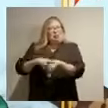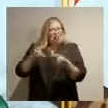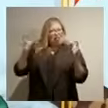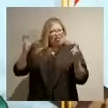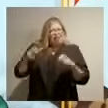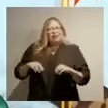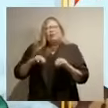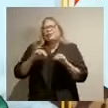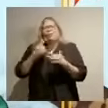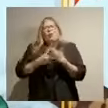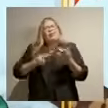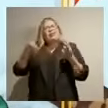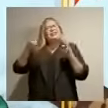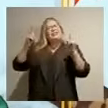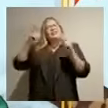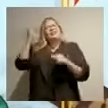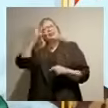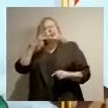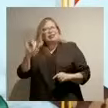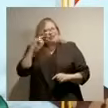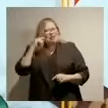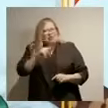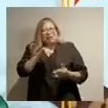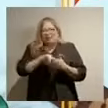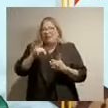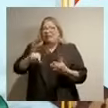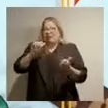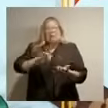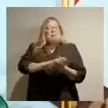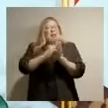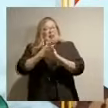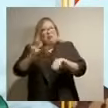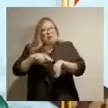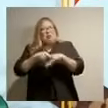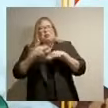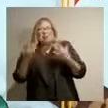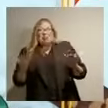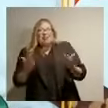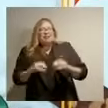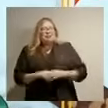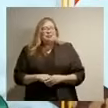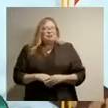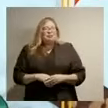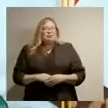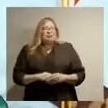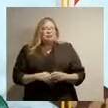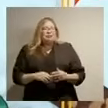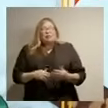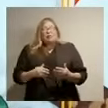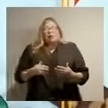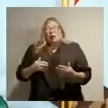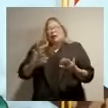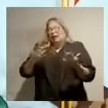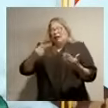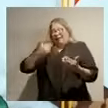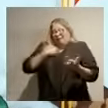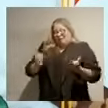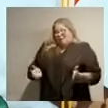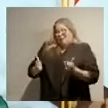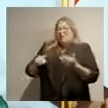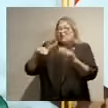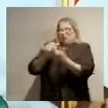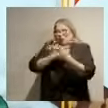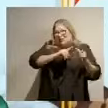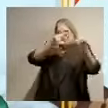will indeed become the new normal? Well, I think it should. That's the way I'm promoting a different paradigm of